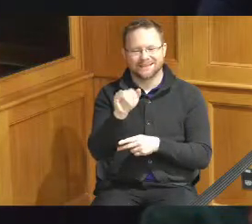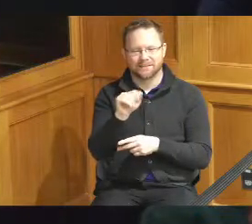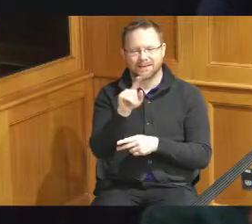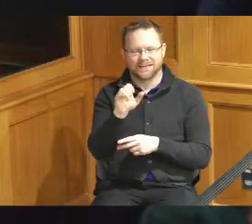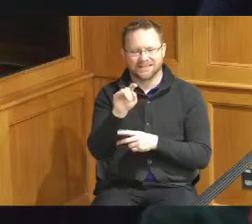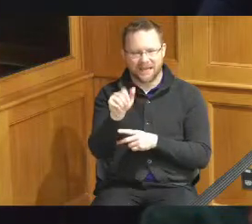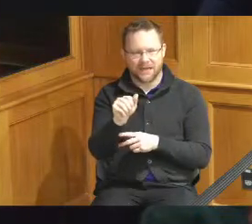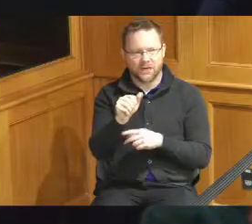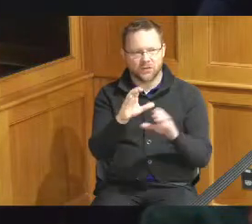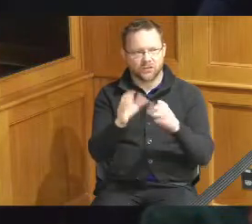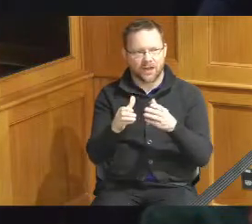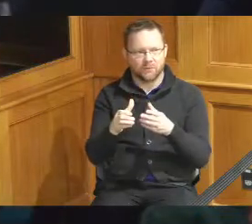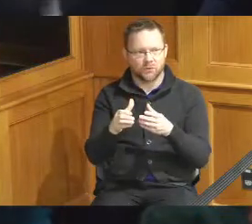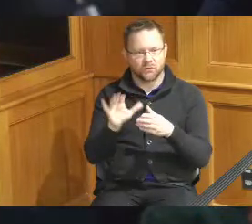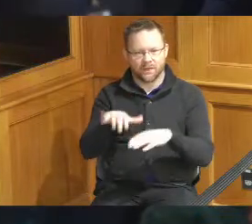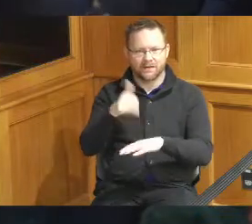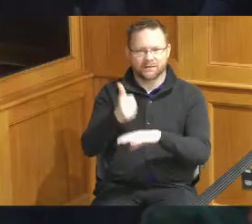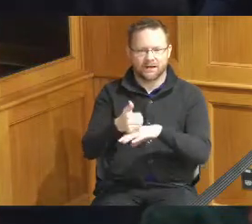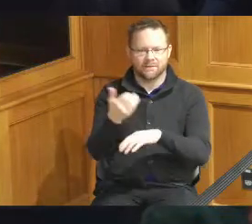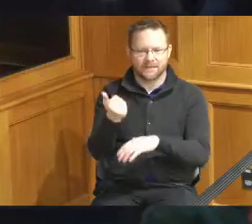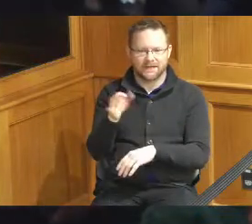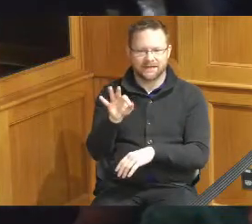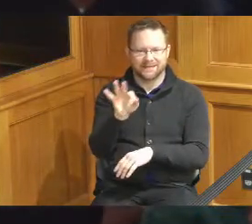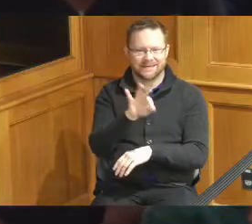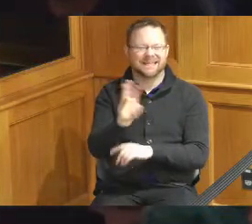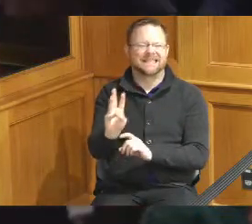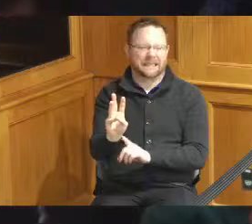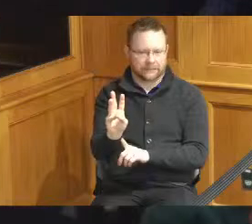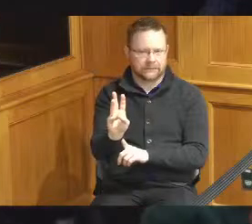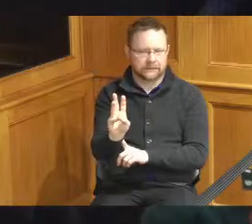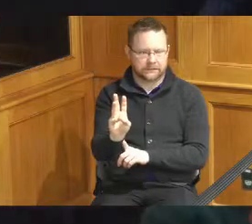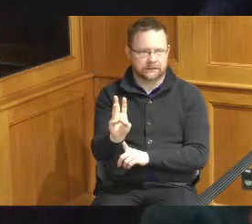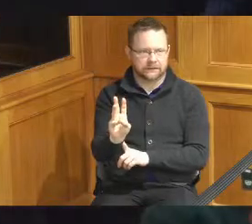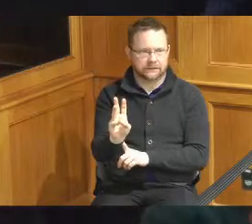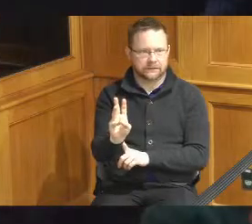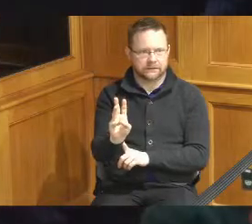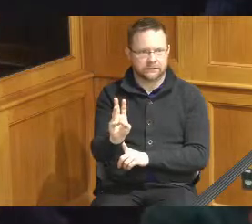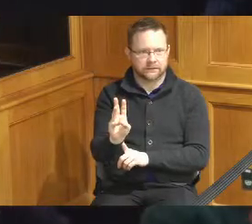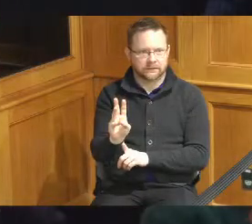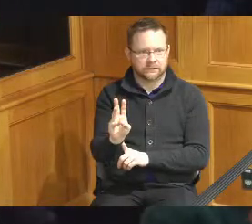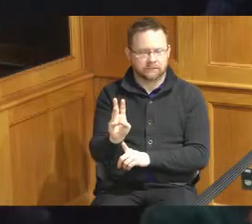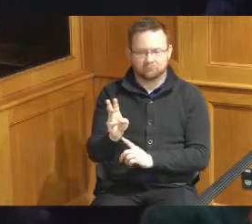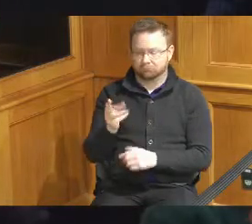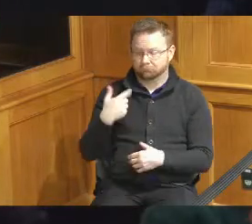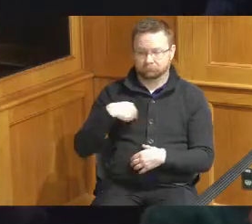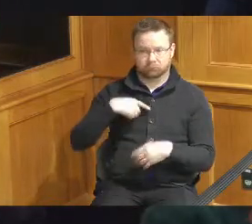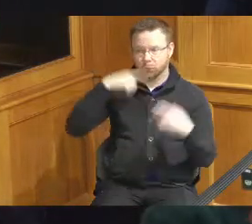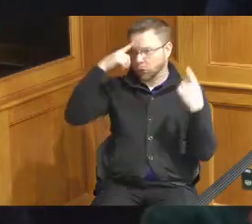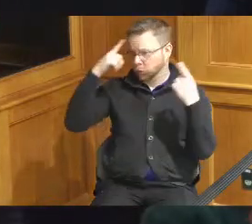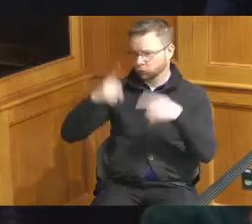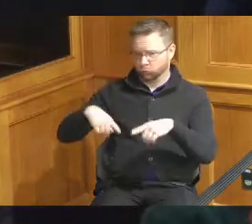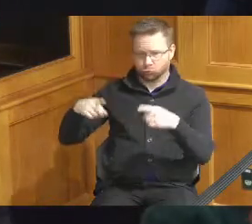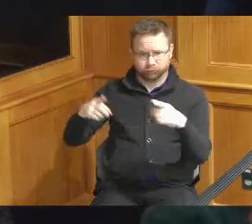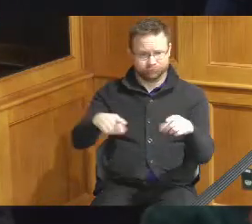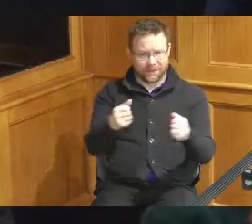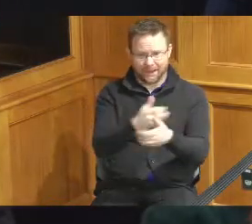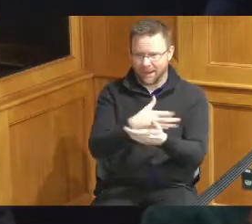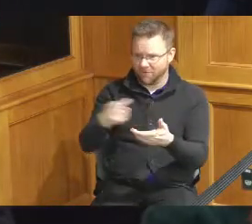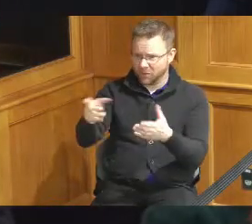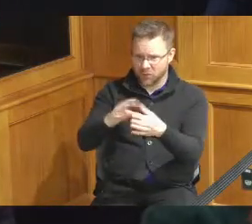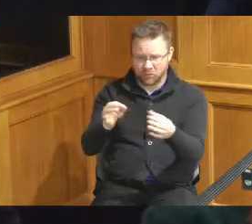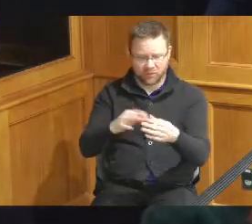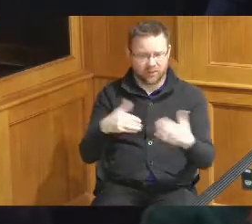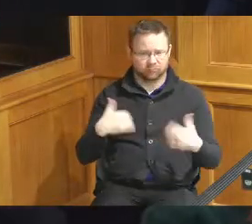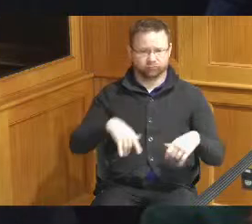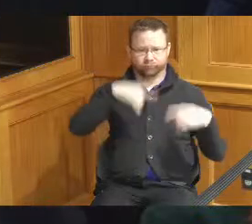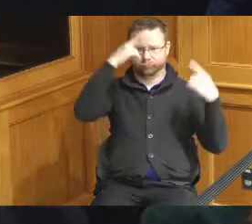is chartered in 1996. We agree with everything that you have said in your